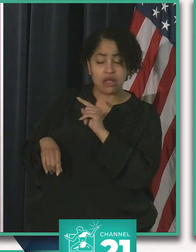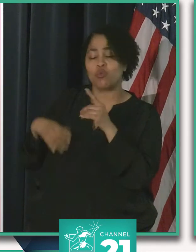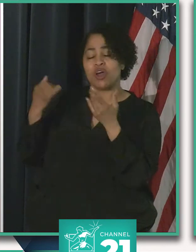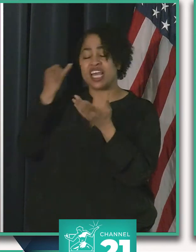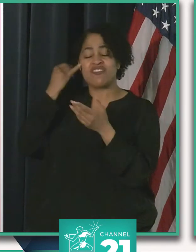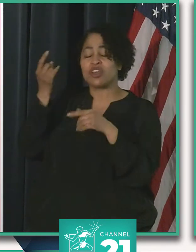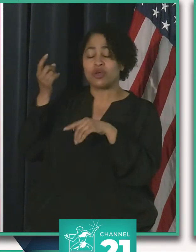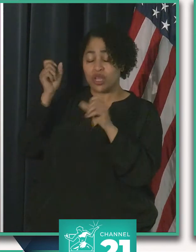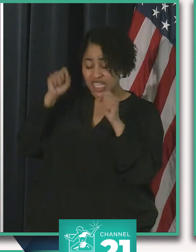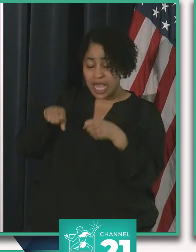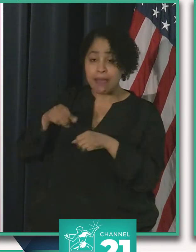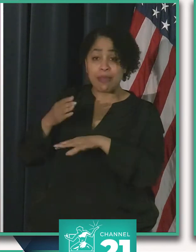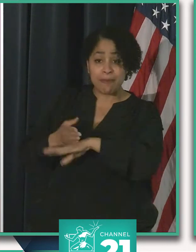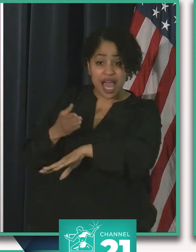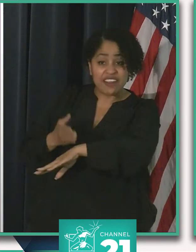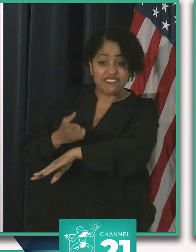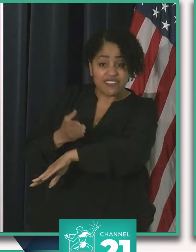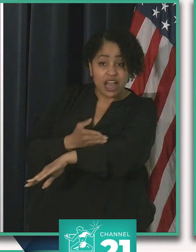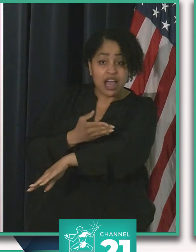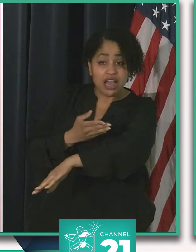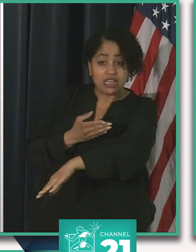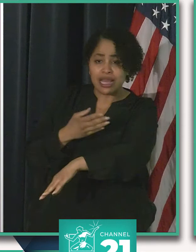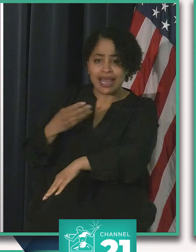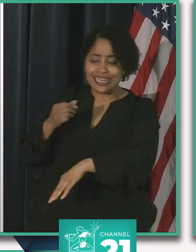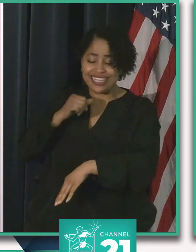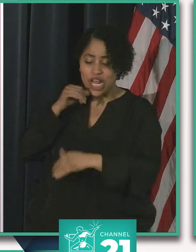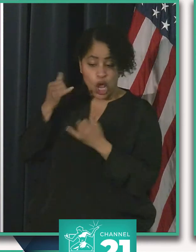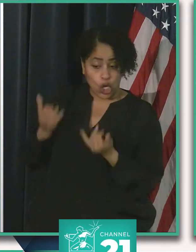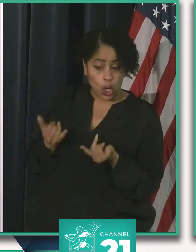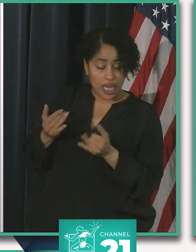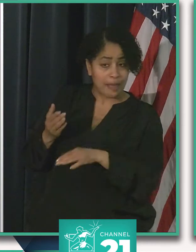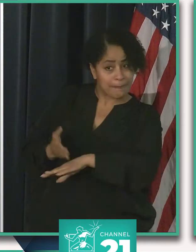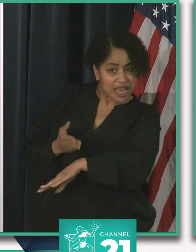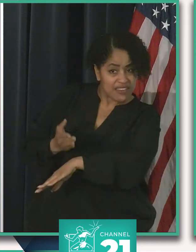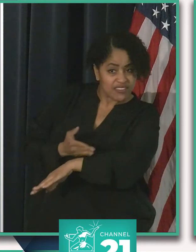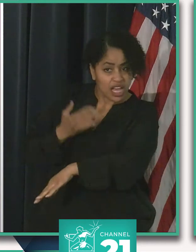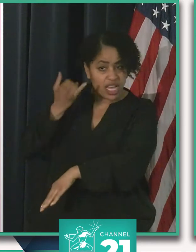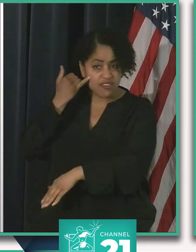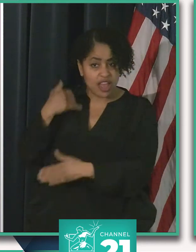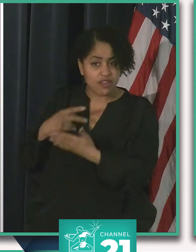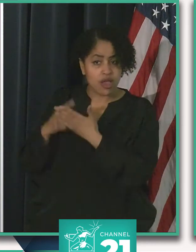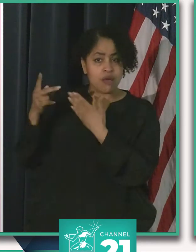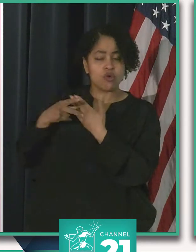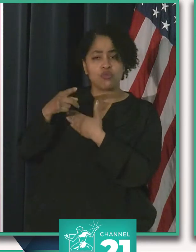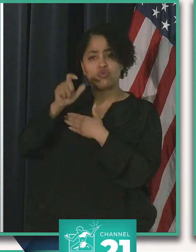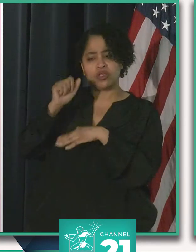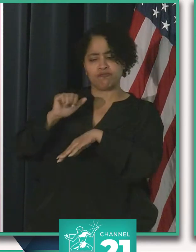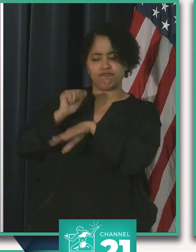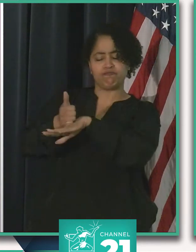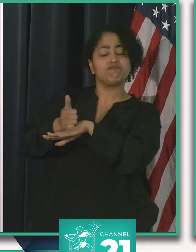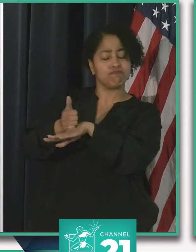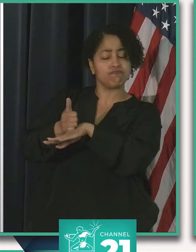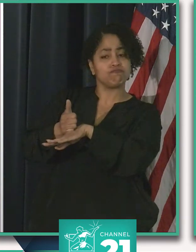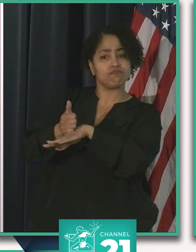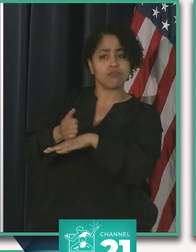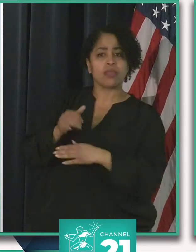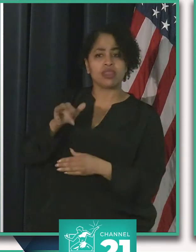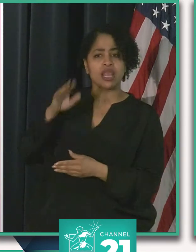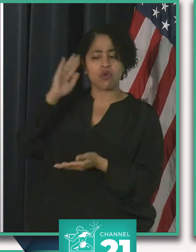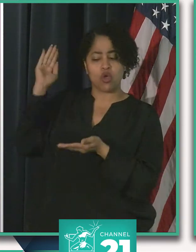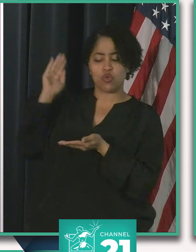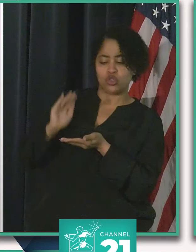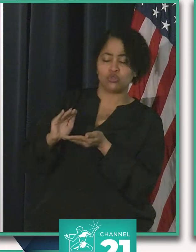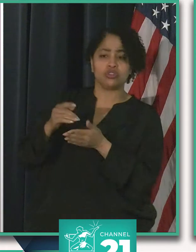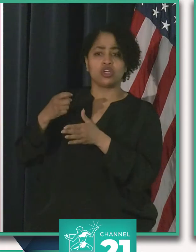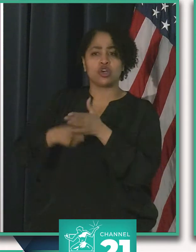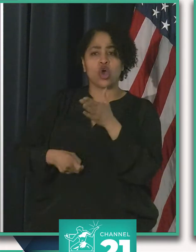if they can be modified, and they are not currently modified, if there is a program that you can put in place that would reduce the